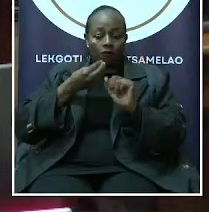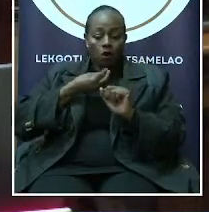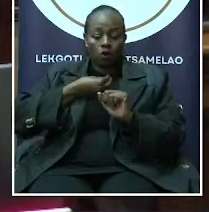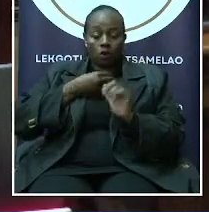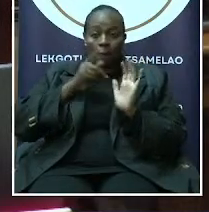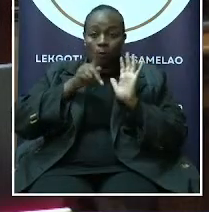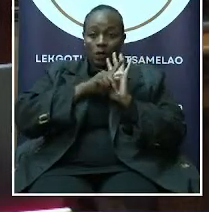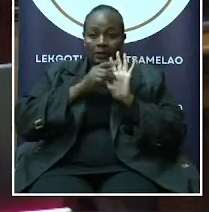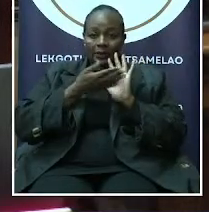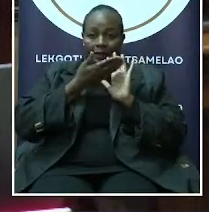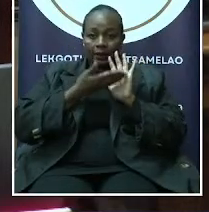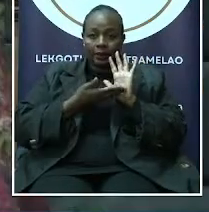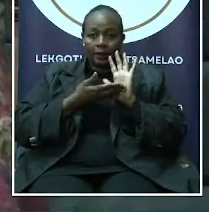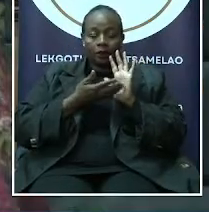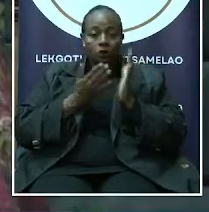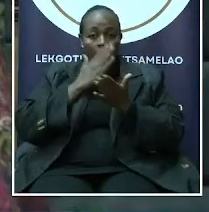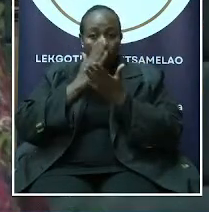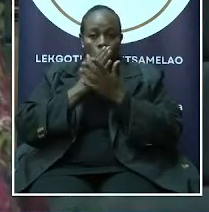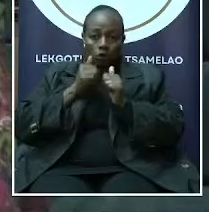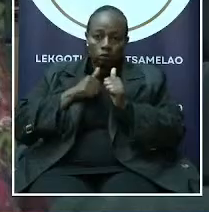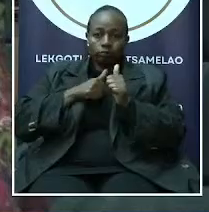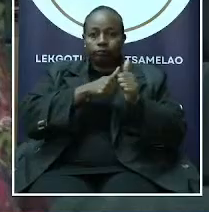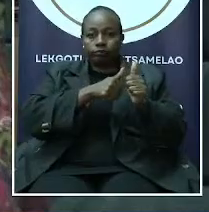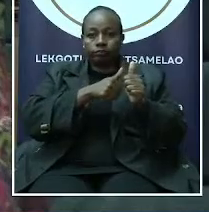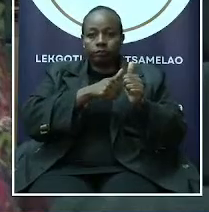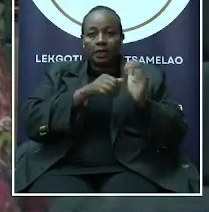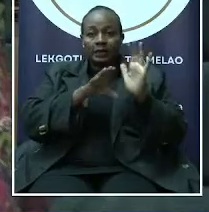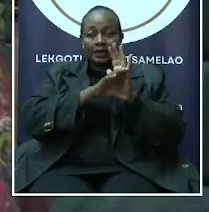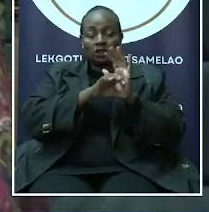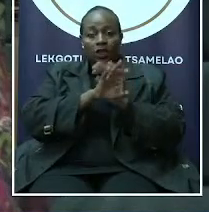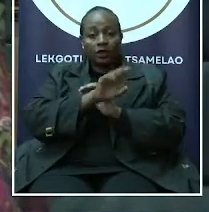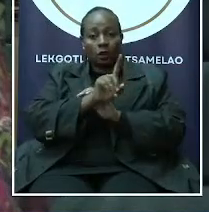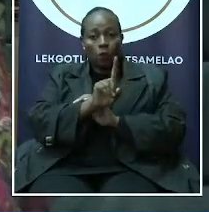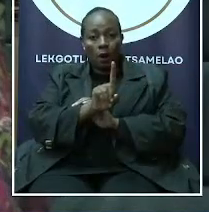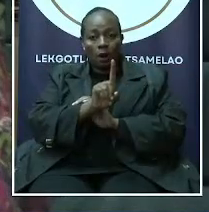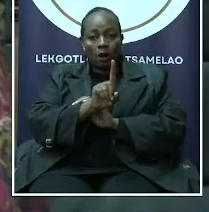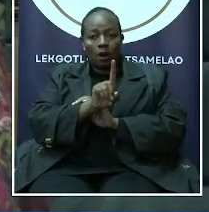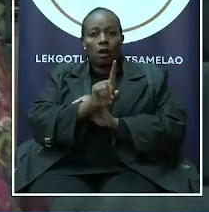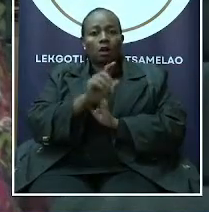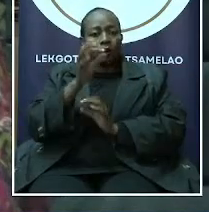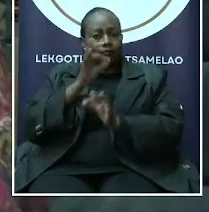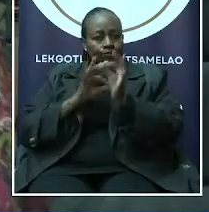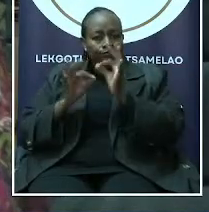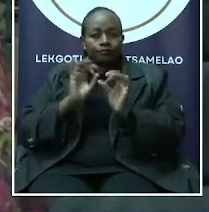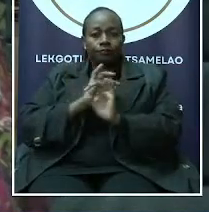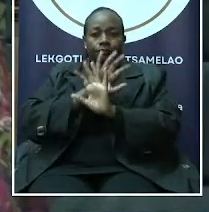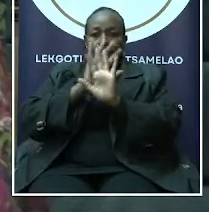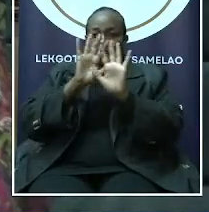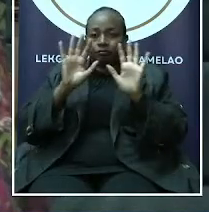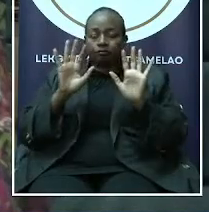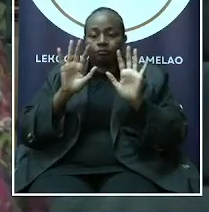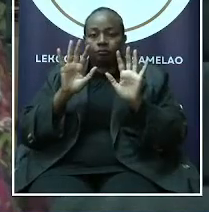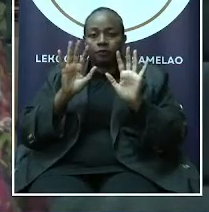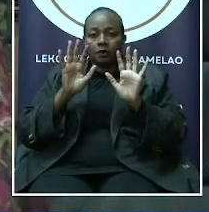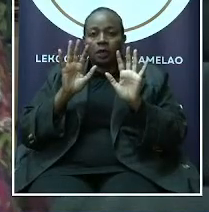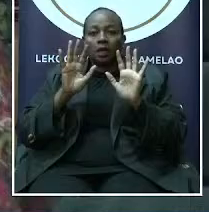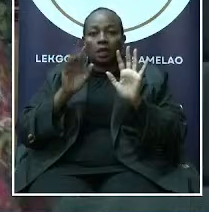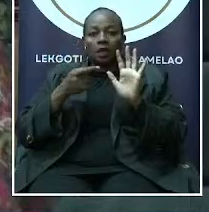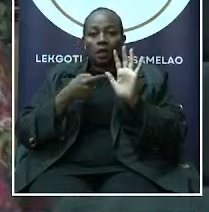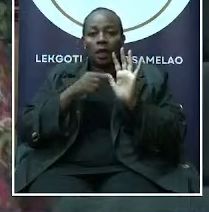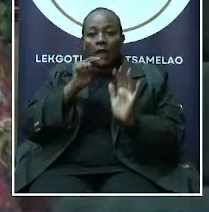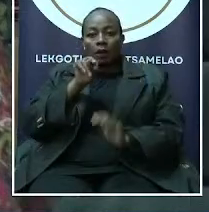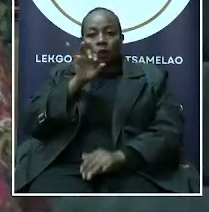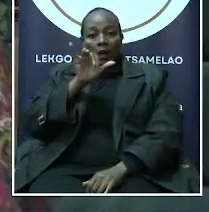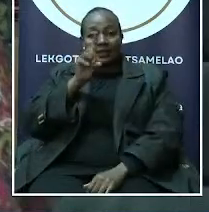policy, to enforce compliance in accordance with Section 3.1, which explicitly entrusts the